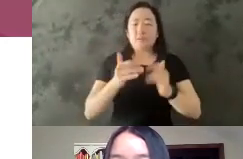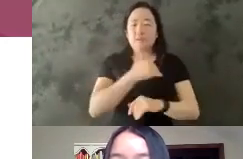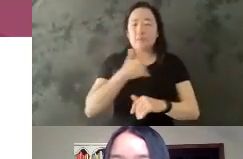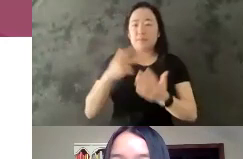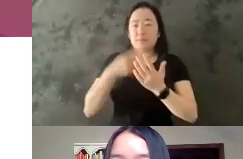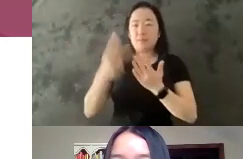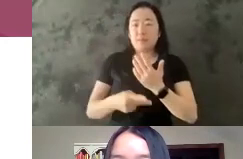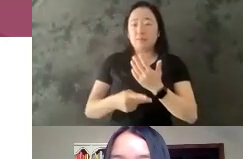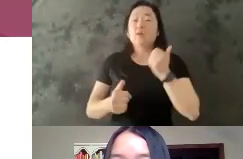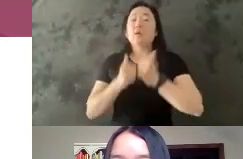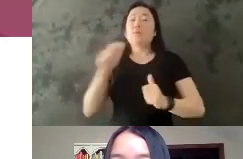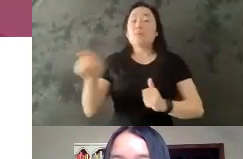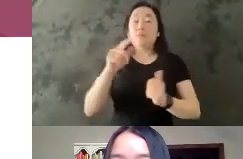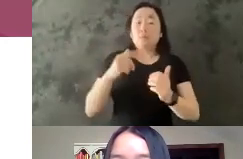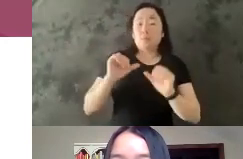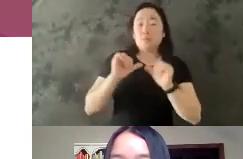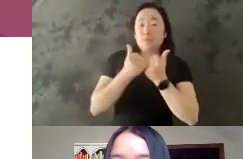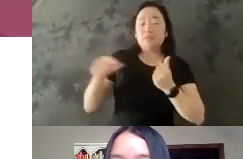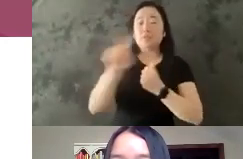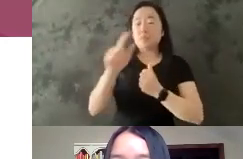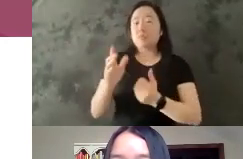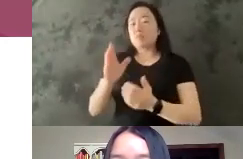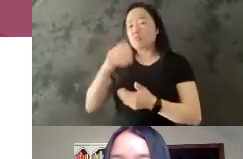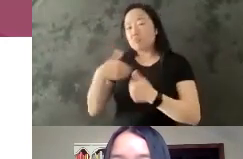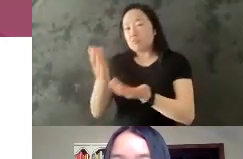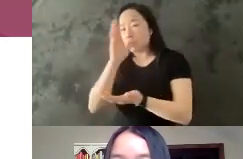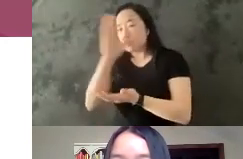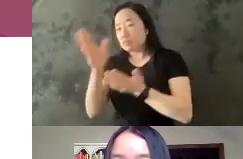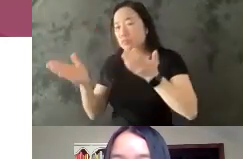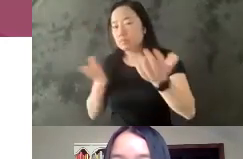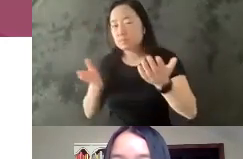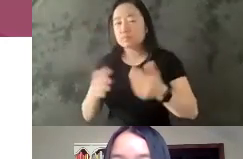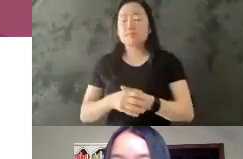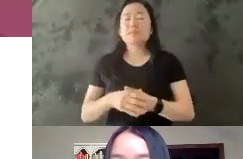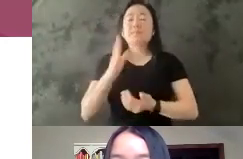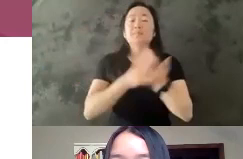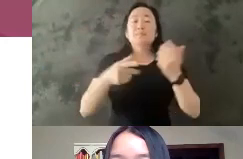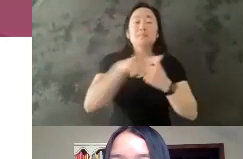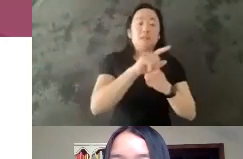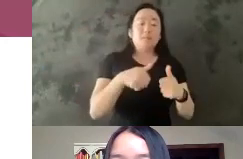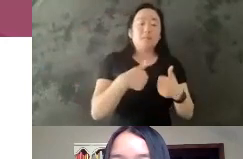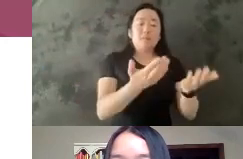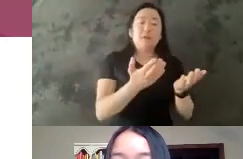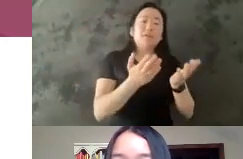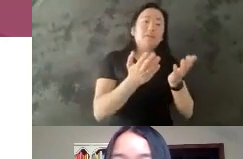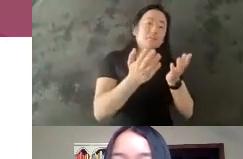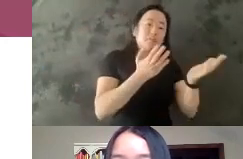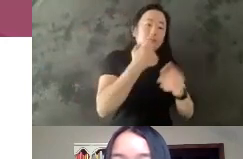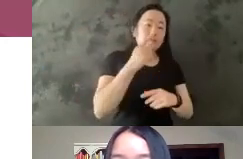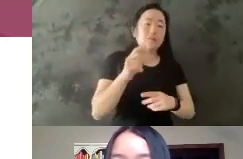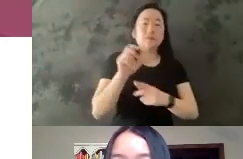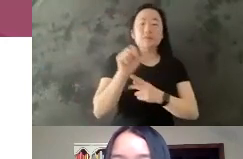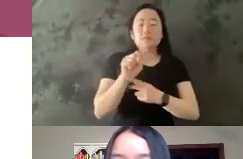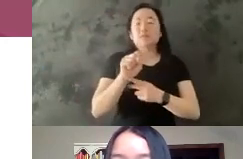services to victim survivors of domestic violence. Some of them also provide services to sexual violence survivors. And you'll